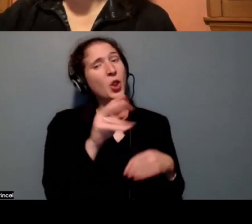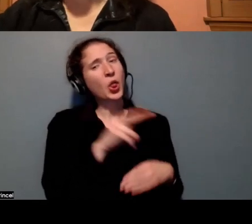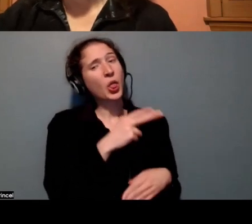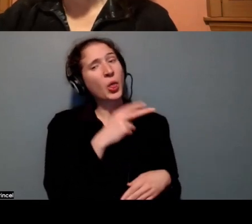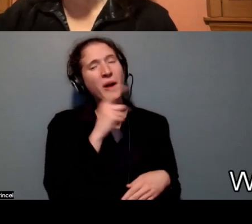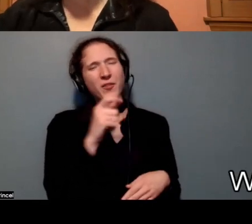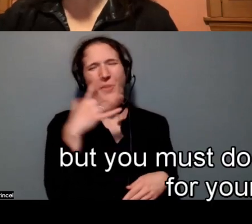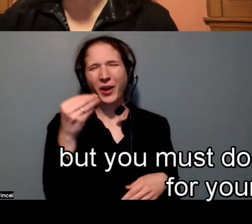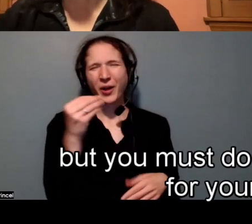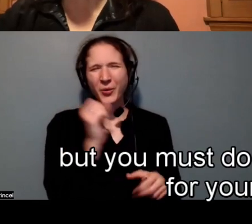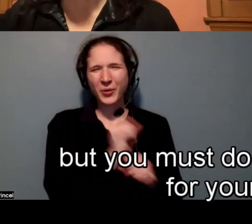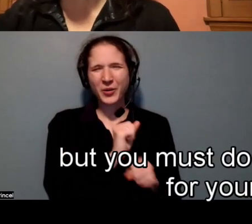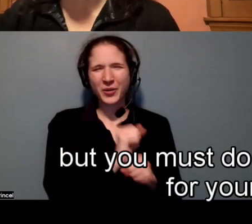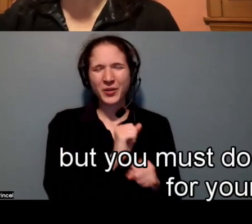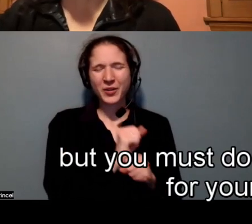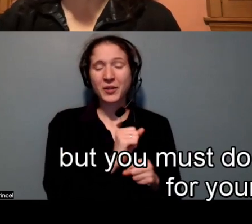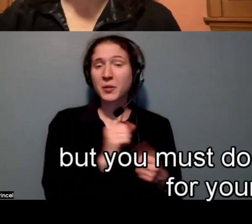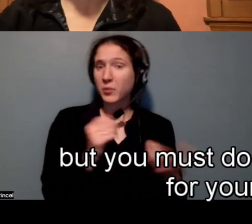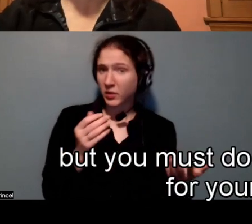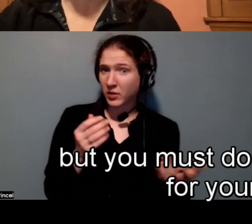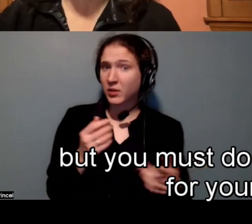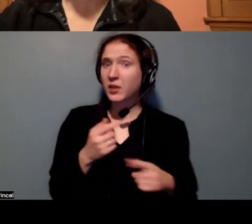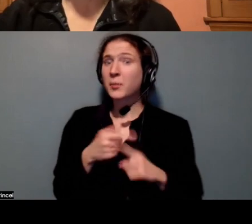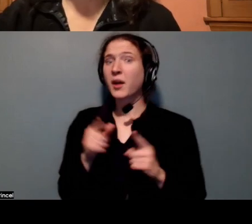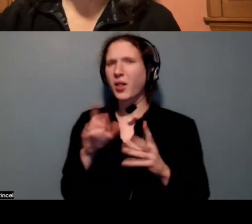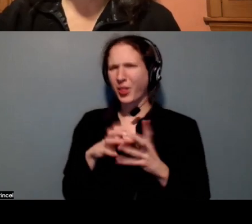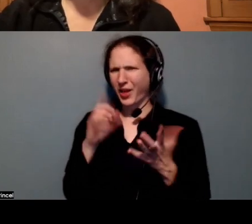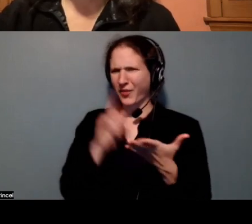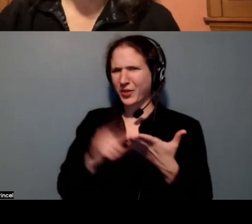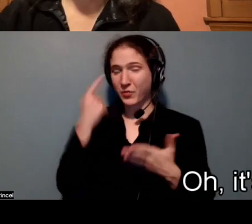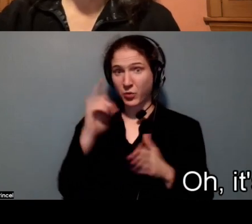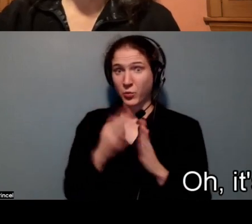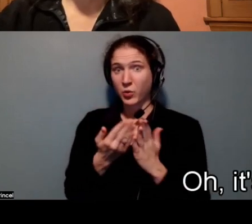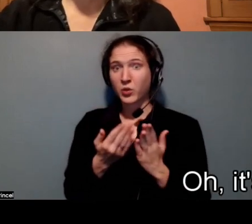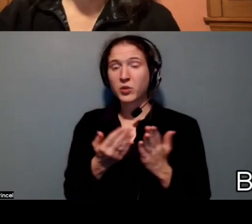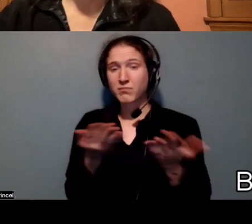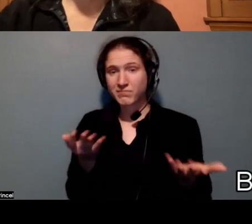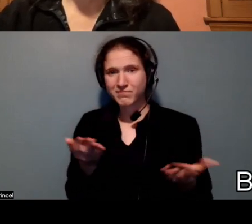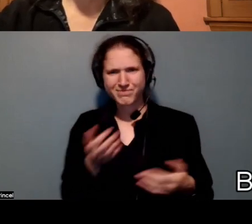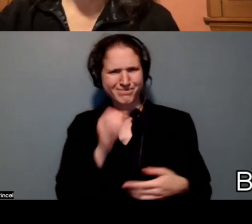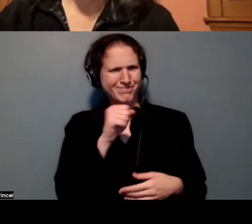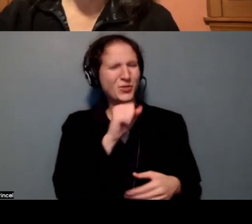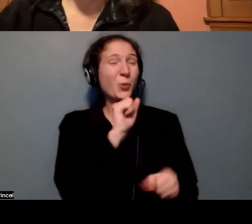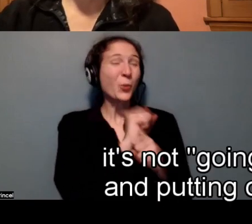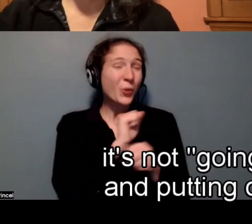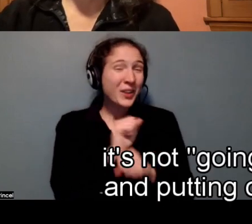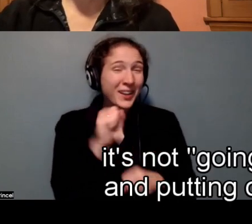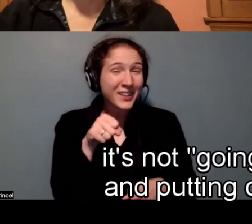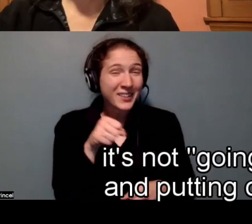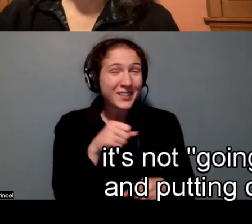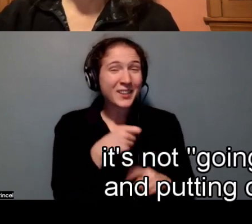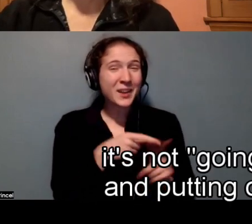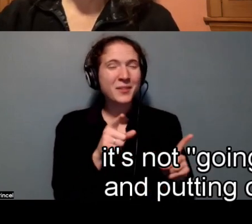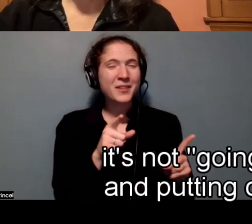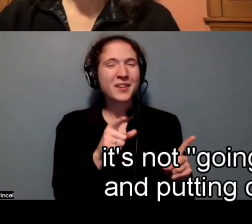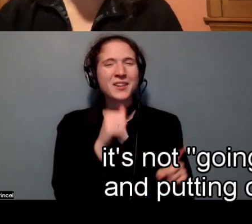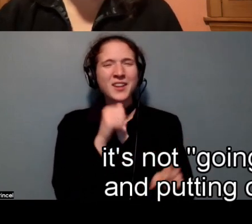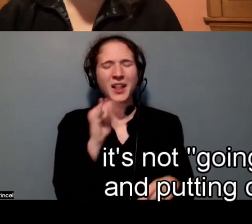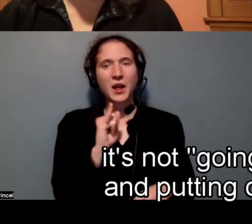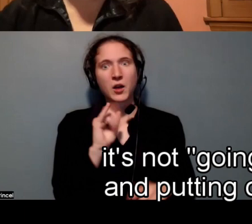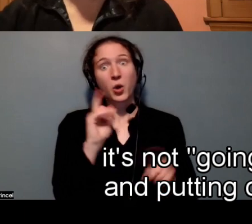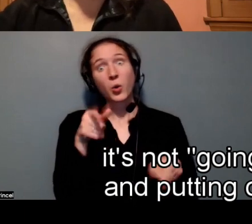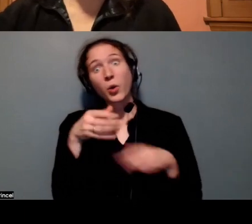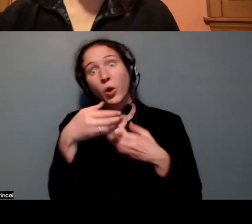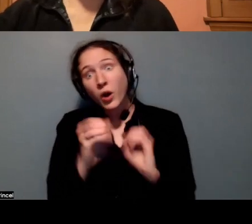work. Well, but you must do a lot of research for your books. Oh, it's work, but it's not going to the office and putting